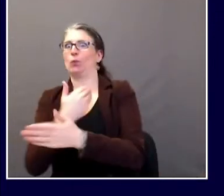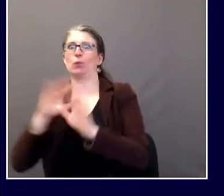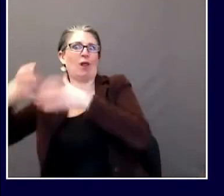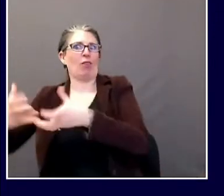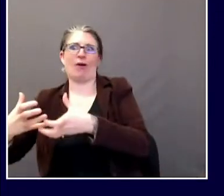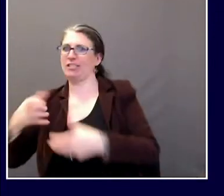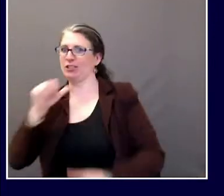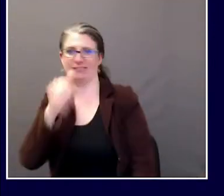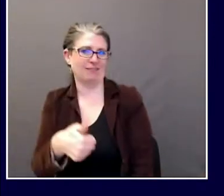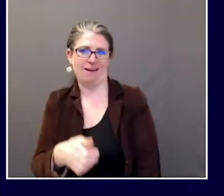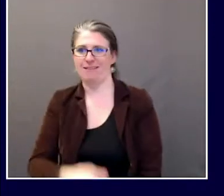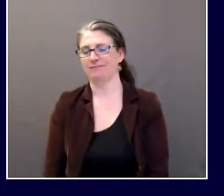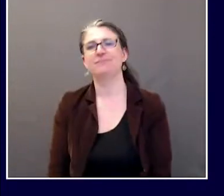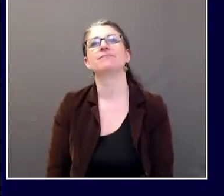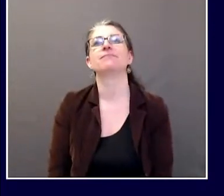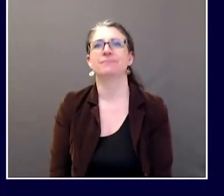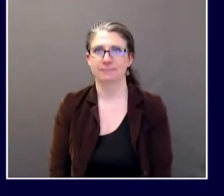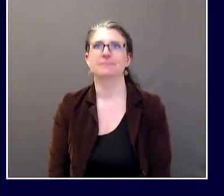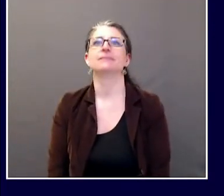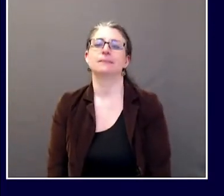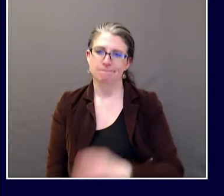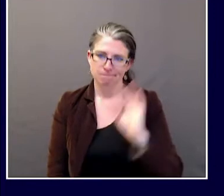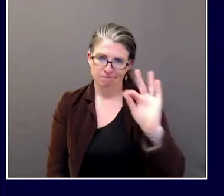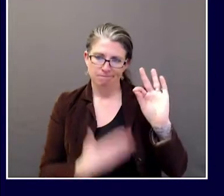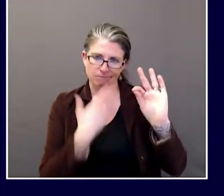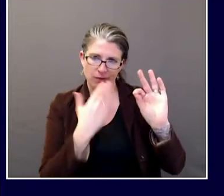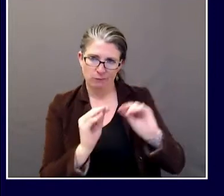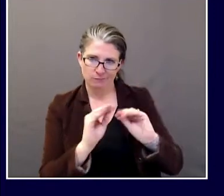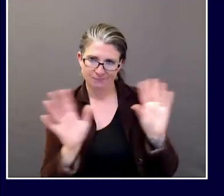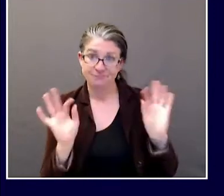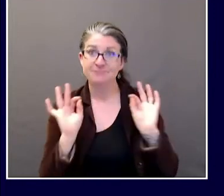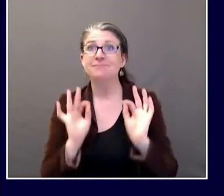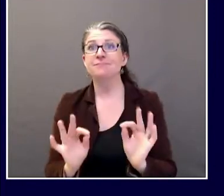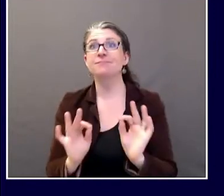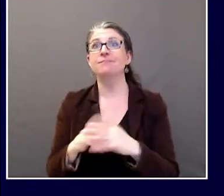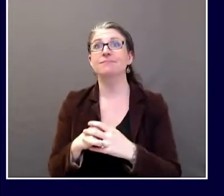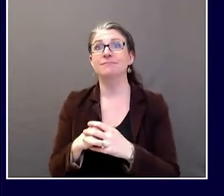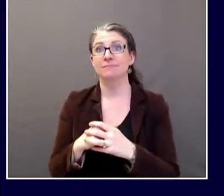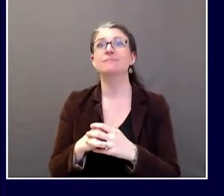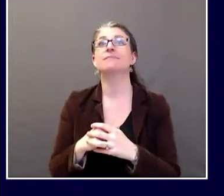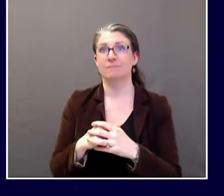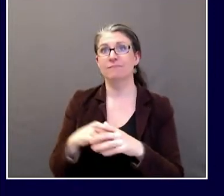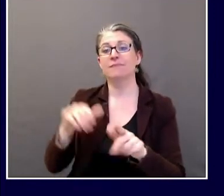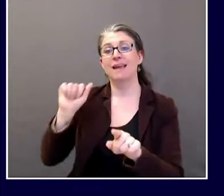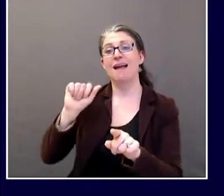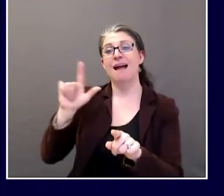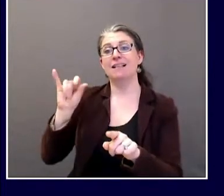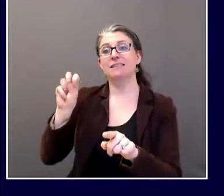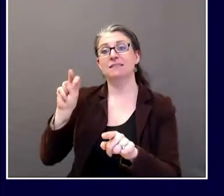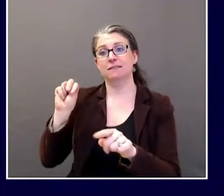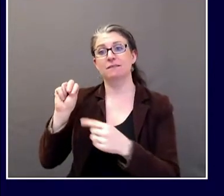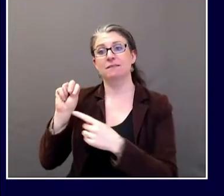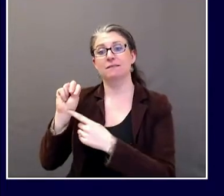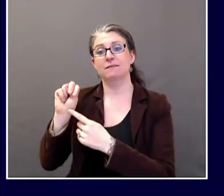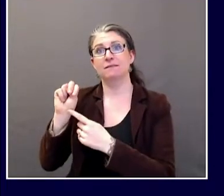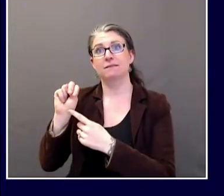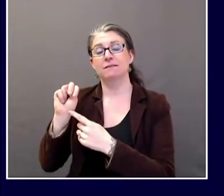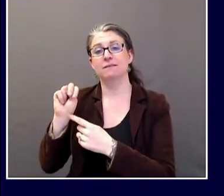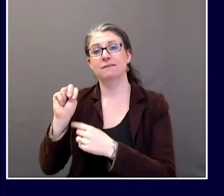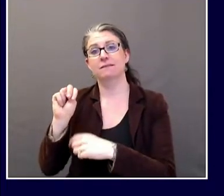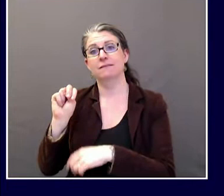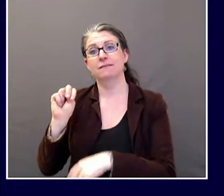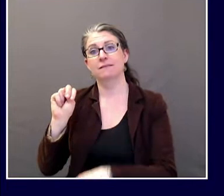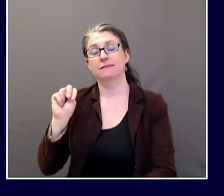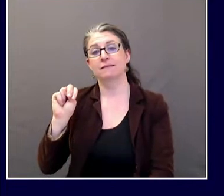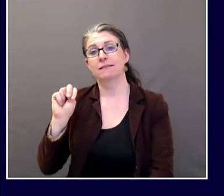Hi, Dr. Shah. Thank you so much for taking my question today. So you've discussed kind of over and over the issues that people have been dealing with just to